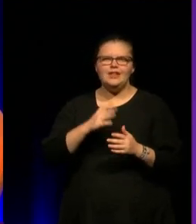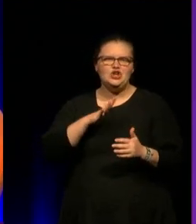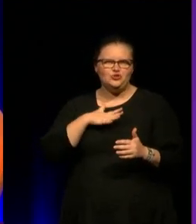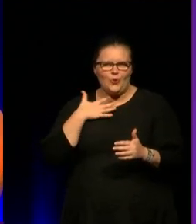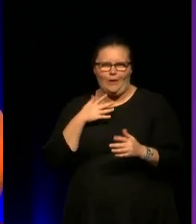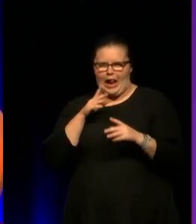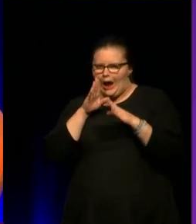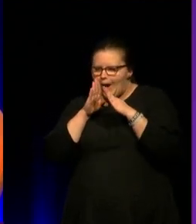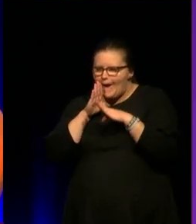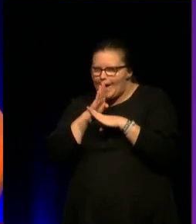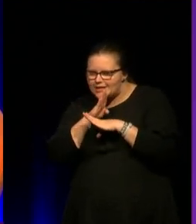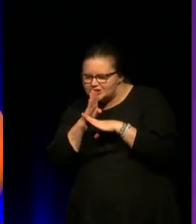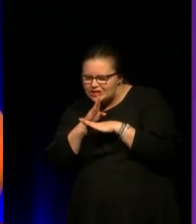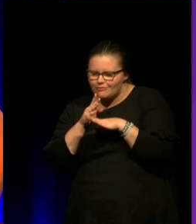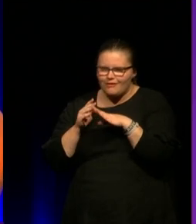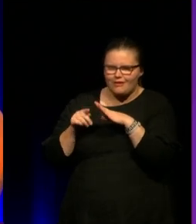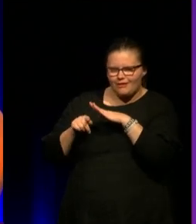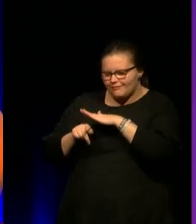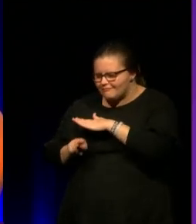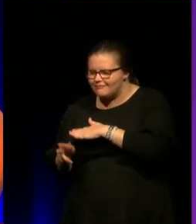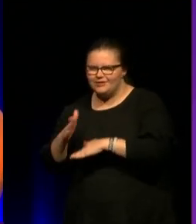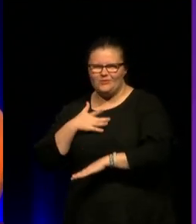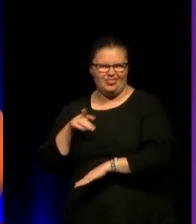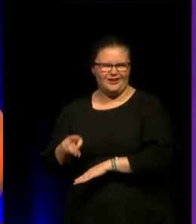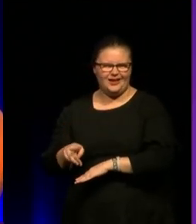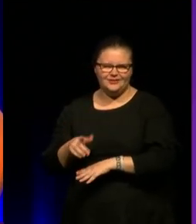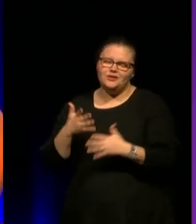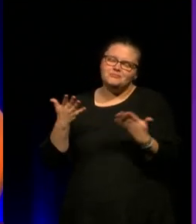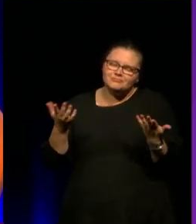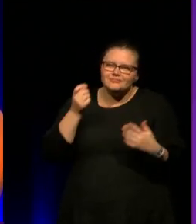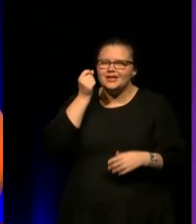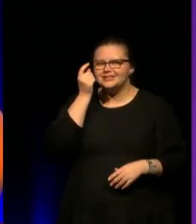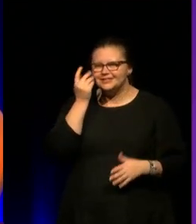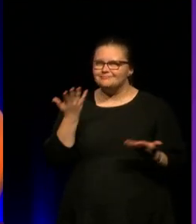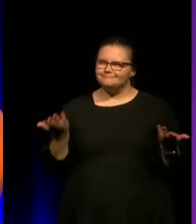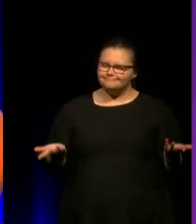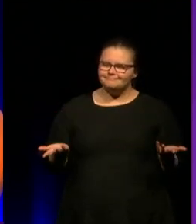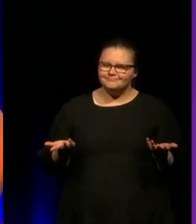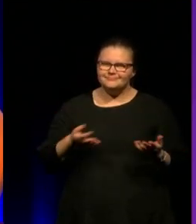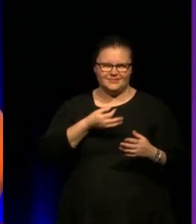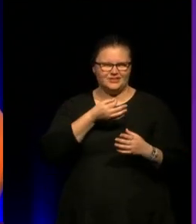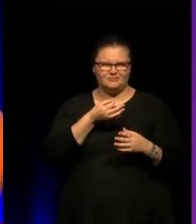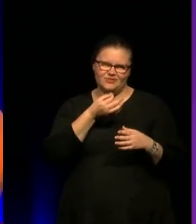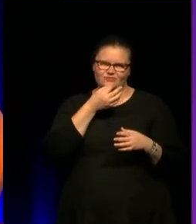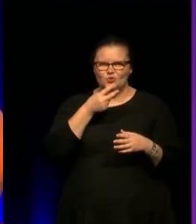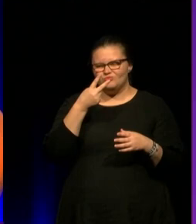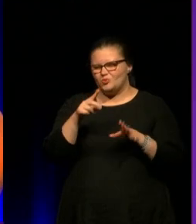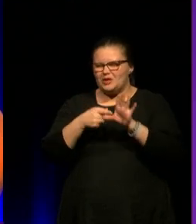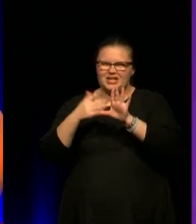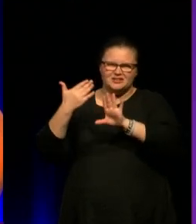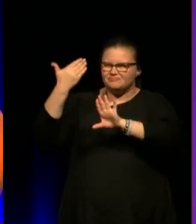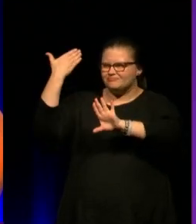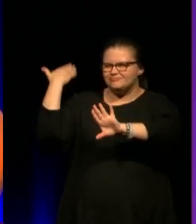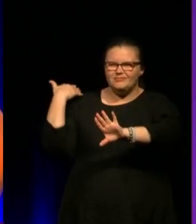underground. And that's fair enough. And it's relatively, you know, it's legislation that's a couple of decades old. There have been exceptions to